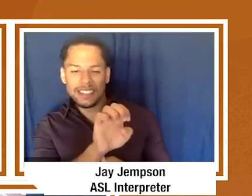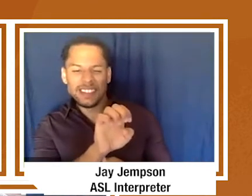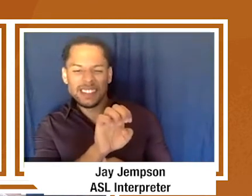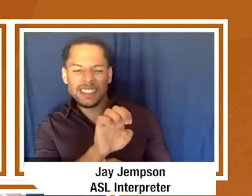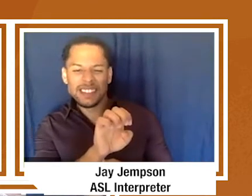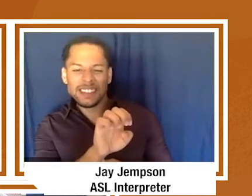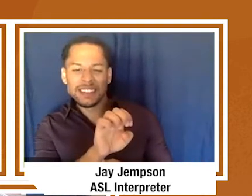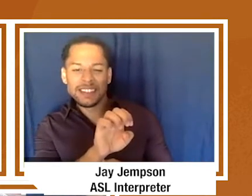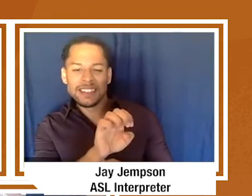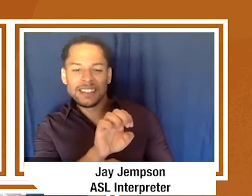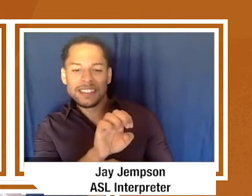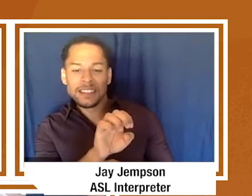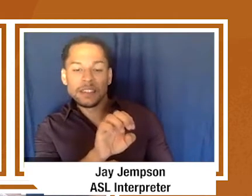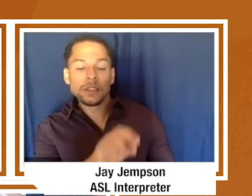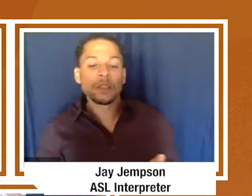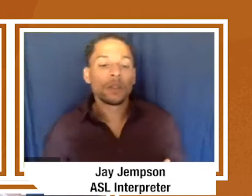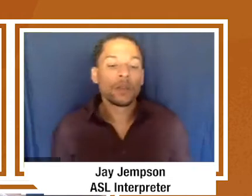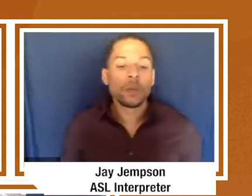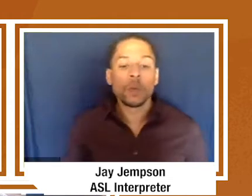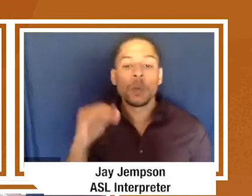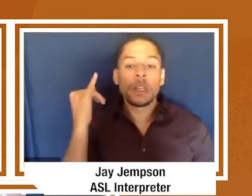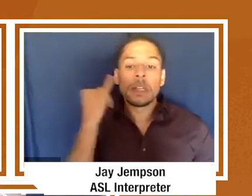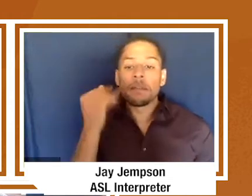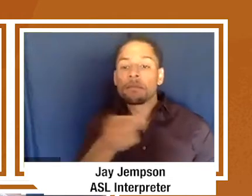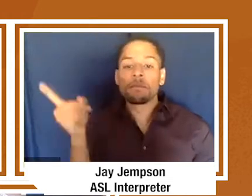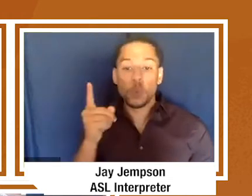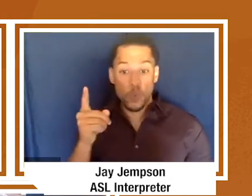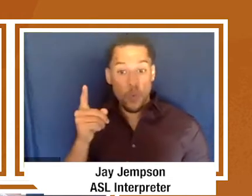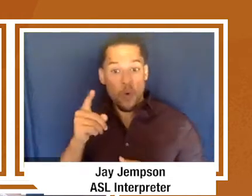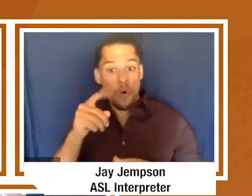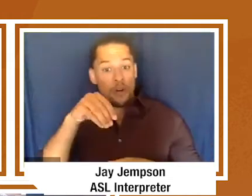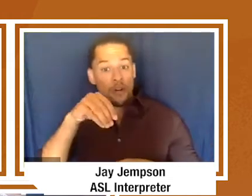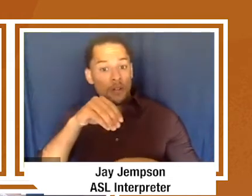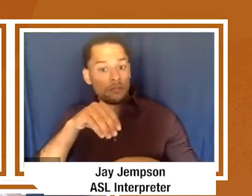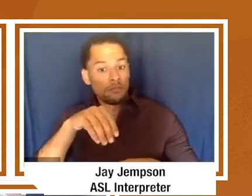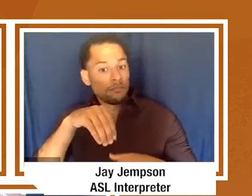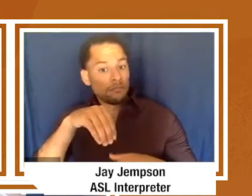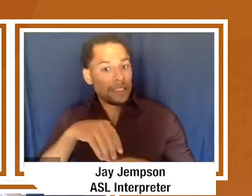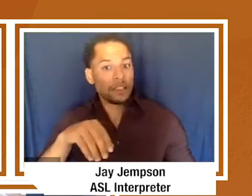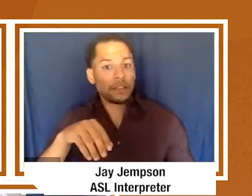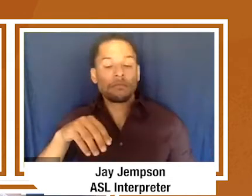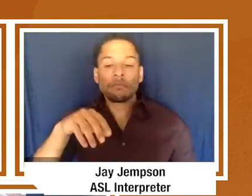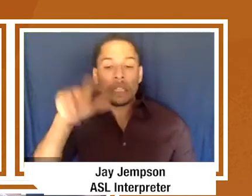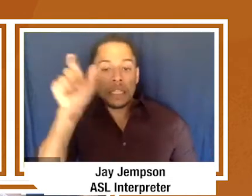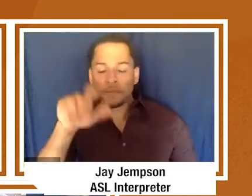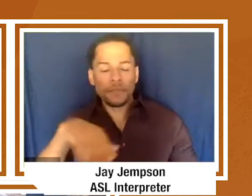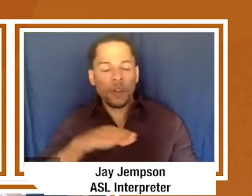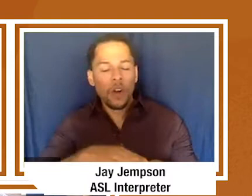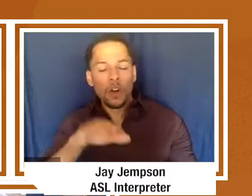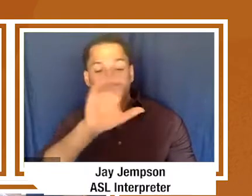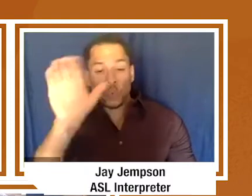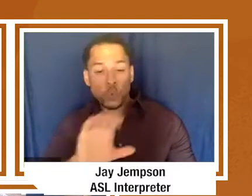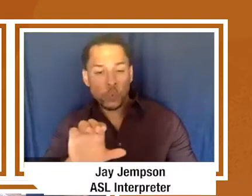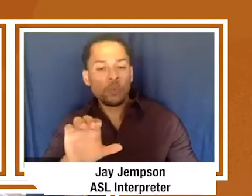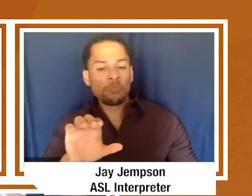And we're going to go ahead and launch that poll. So if you're in the room, you know, after you hear those options, take that poll with us. If you're on Facebook, we'll drop